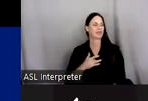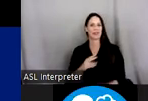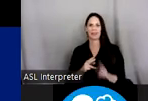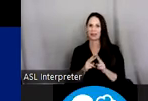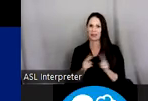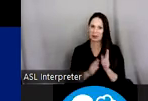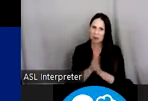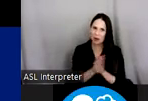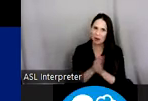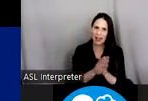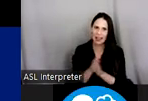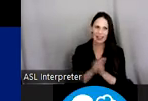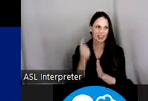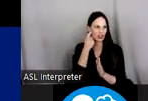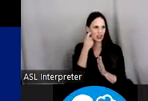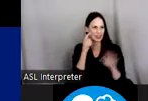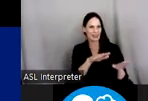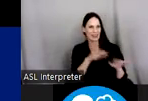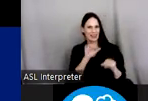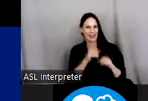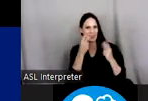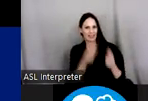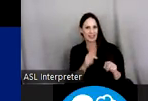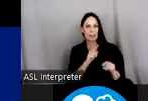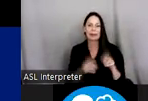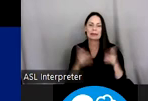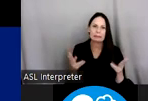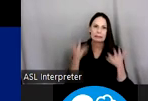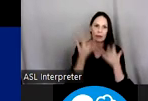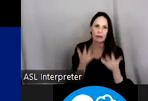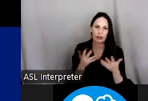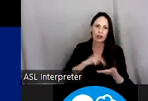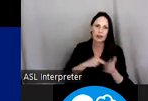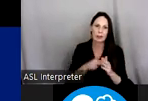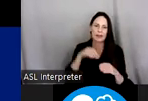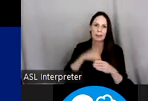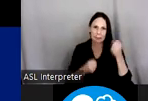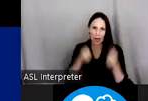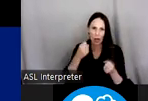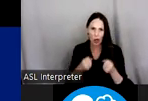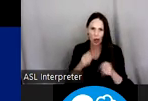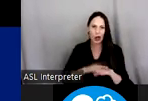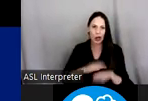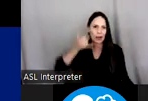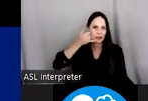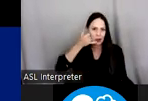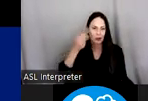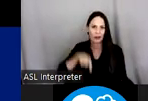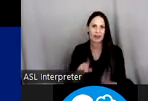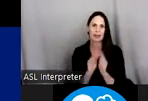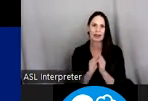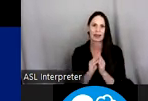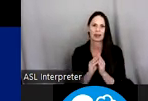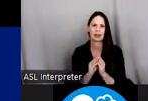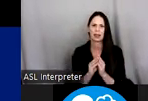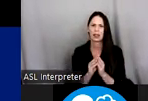visit. But unfortunately, it makes me in my car on my phone for this meeting. Just making sure everyone can hear